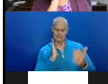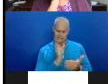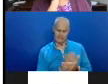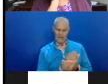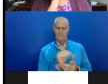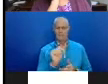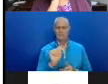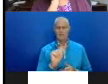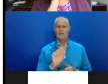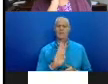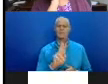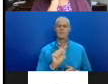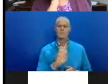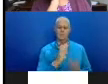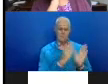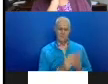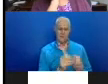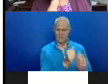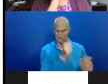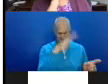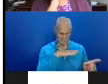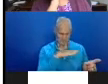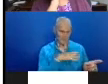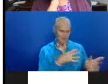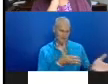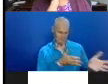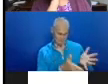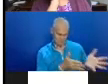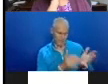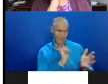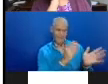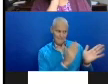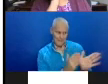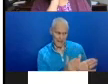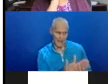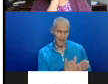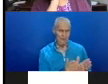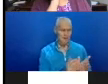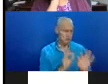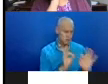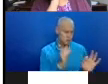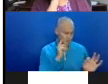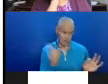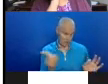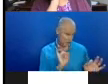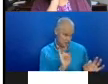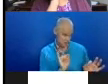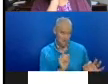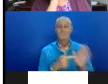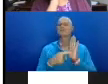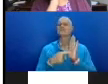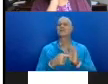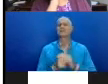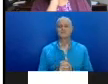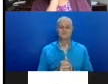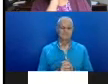guy, it is helpful that we make sure that that plan is good for her. So just for example, just